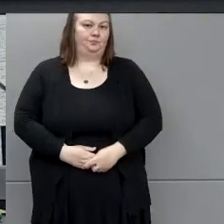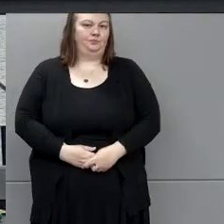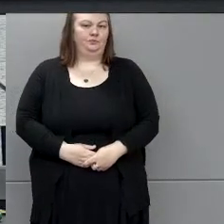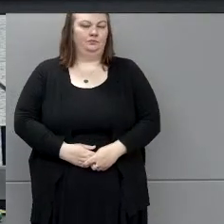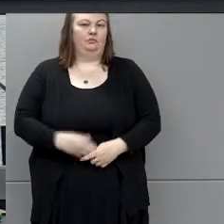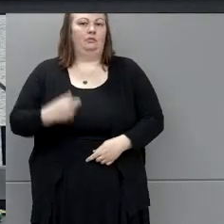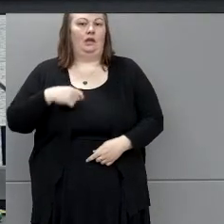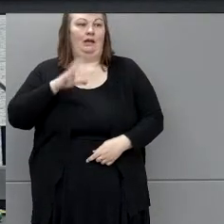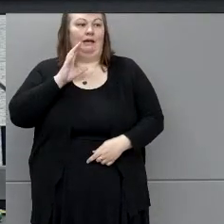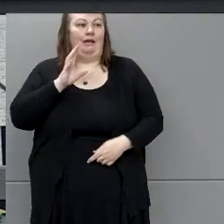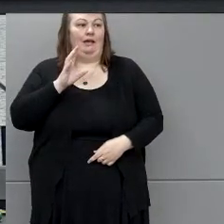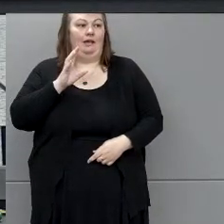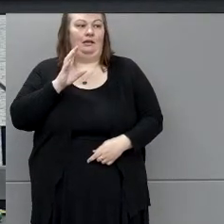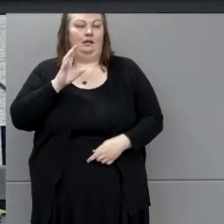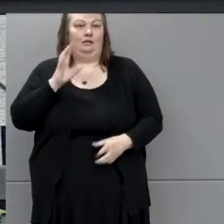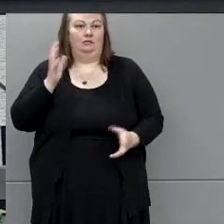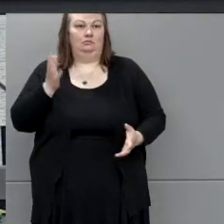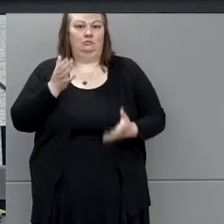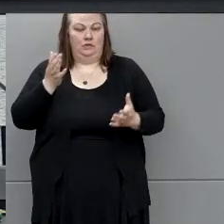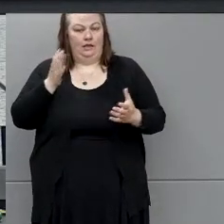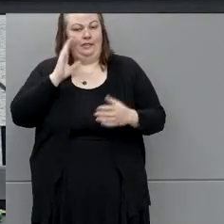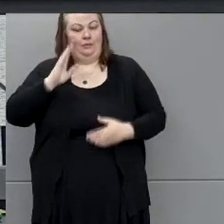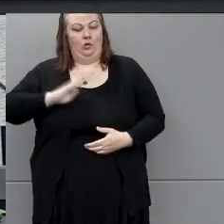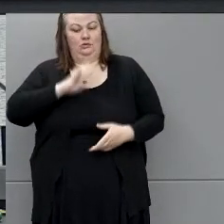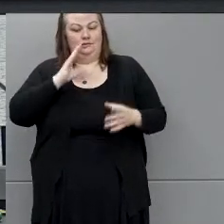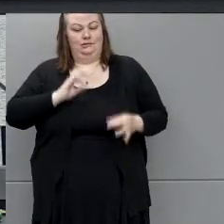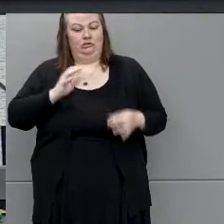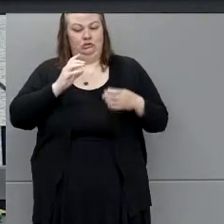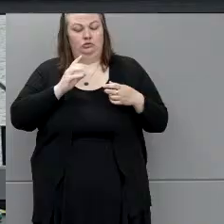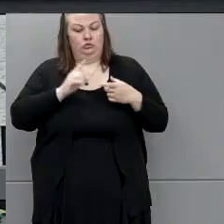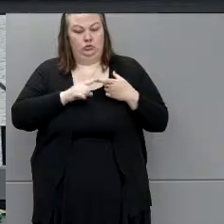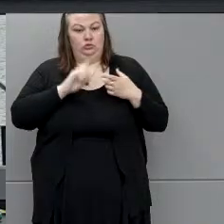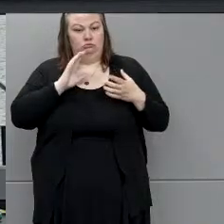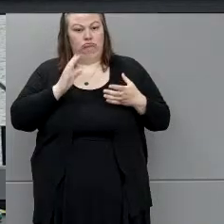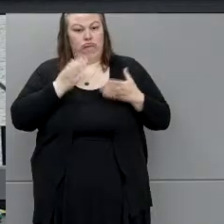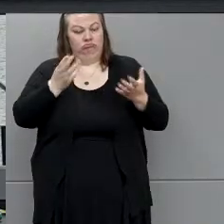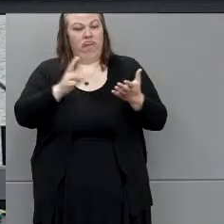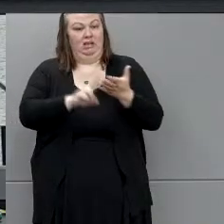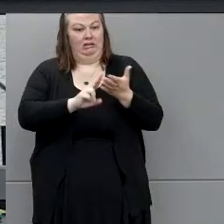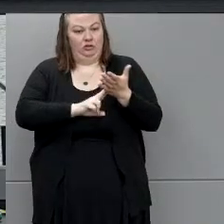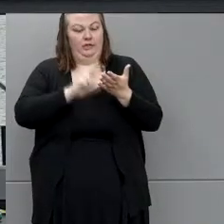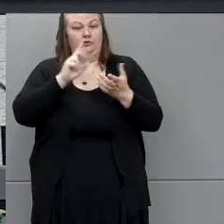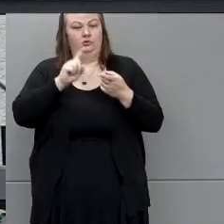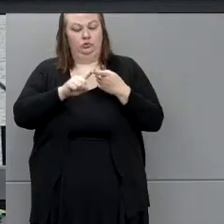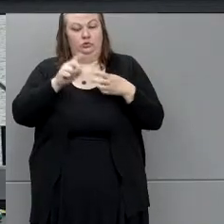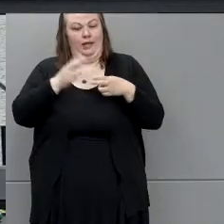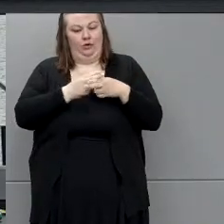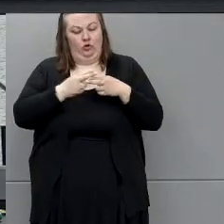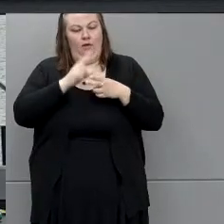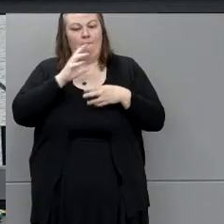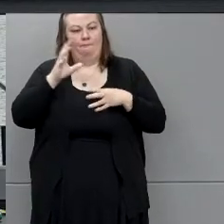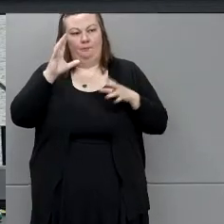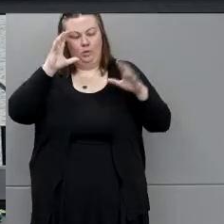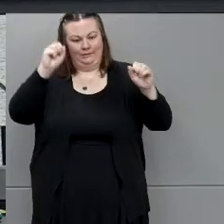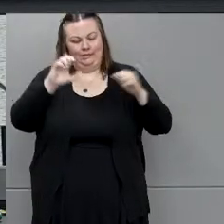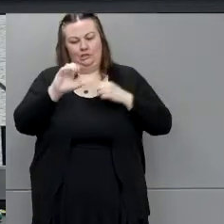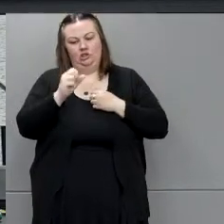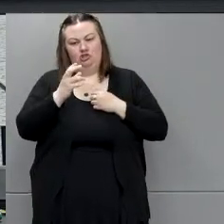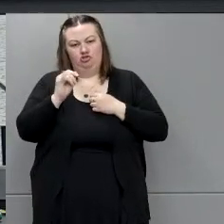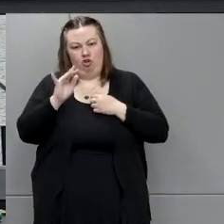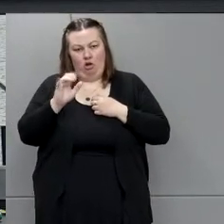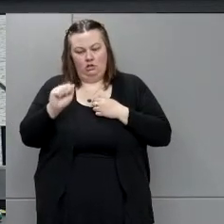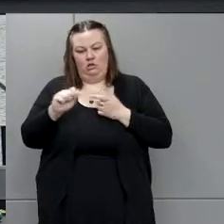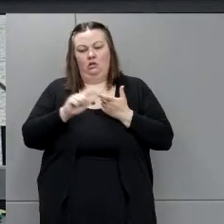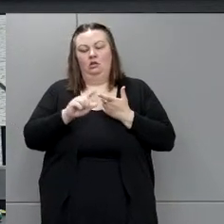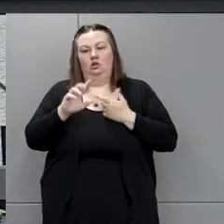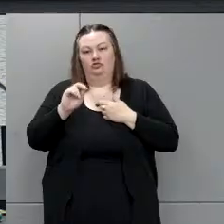I move that the board's decision to extend a contract offer to interim president Shonda Richardson Snell